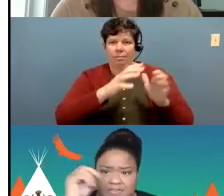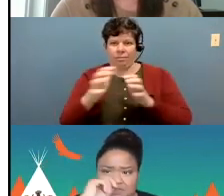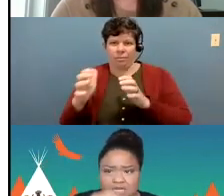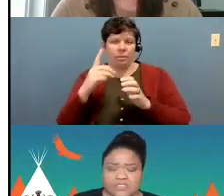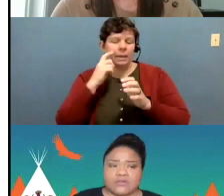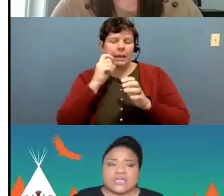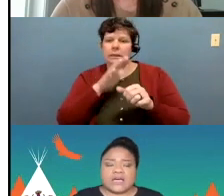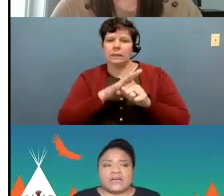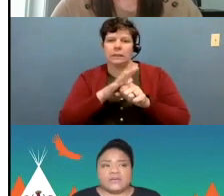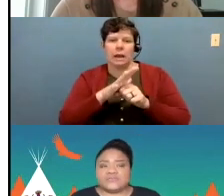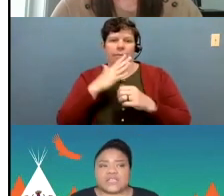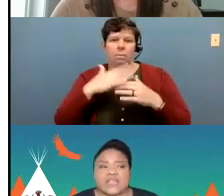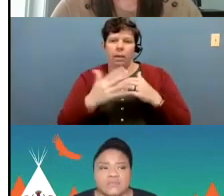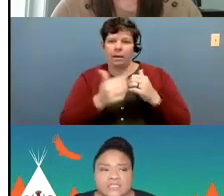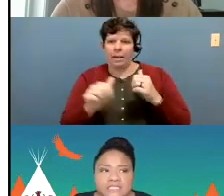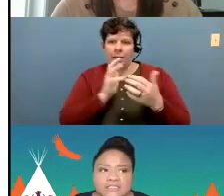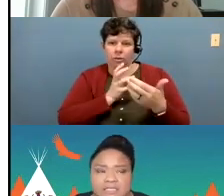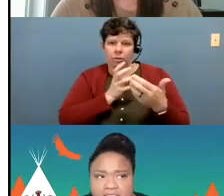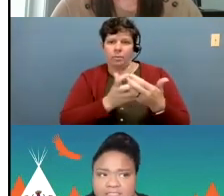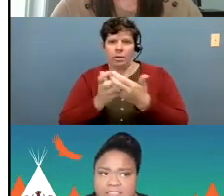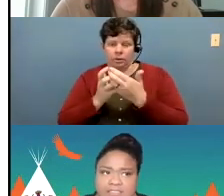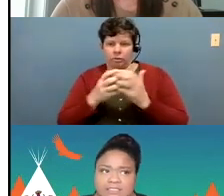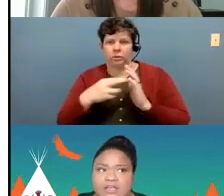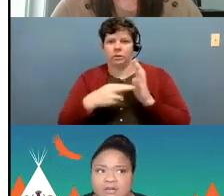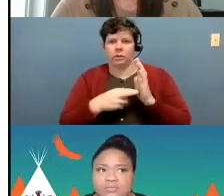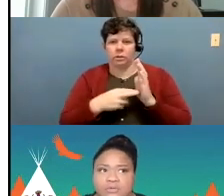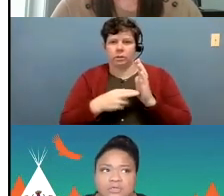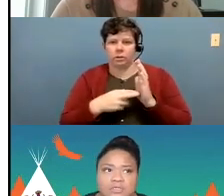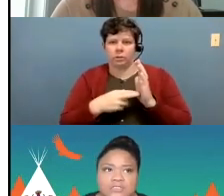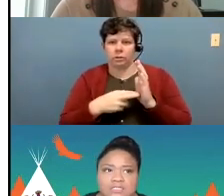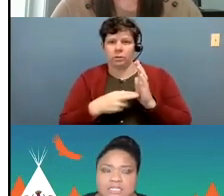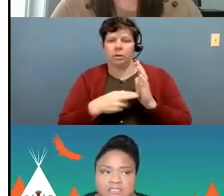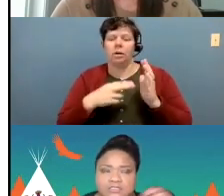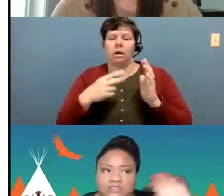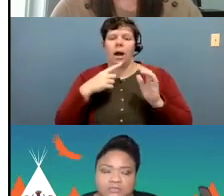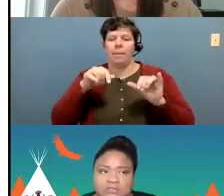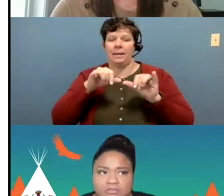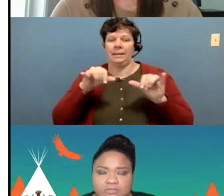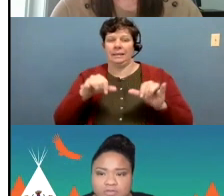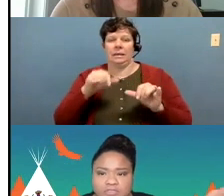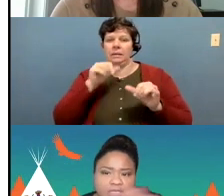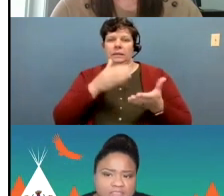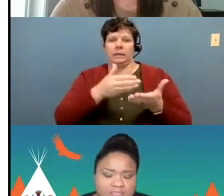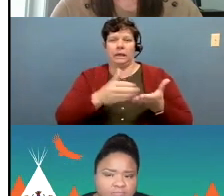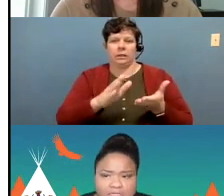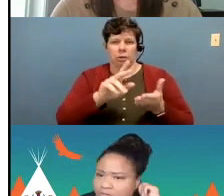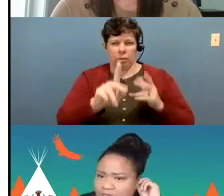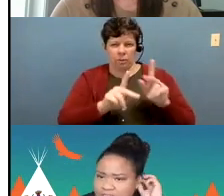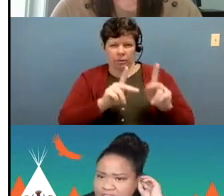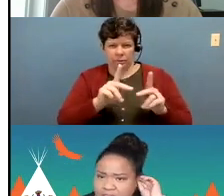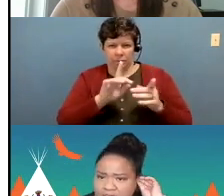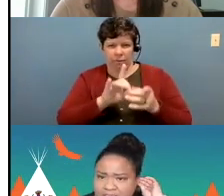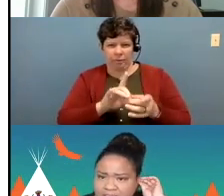any of those tribes. So that being said, does the system, I hope, doesn't exclude those folks based on the blood